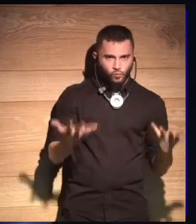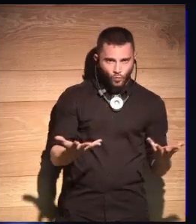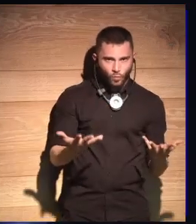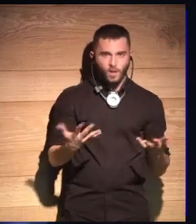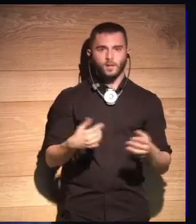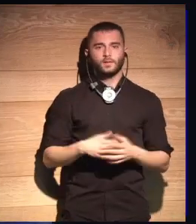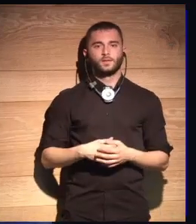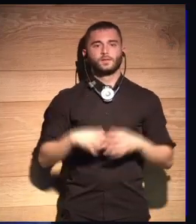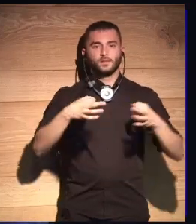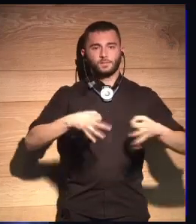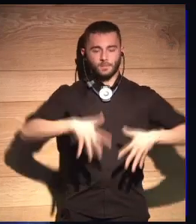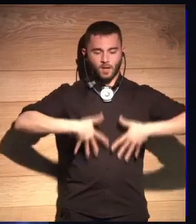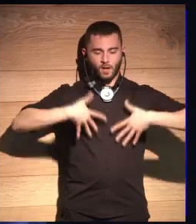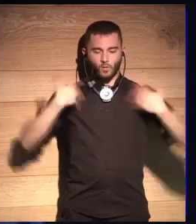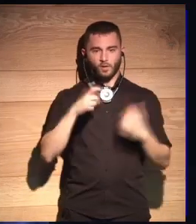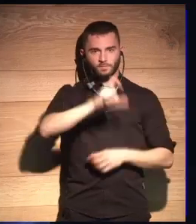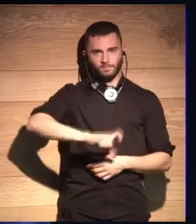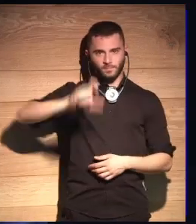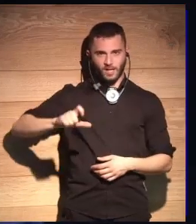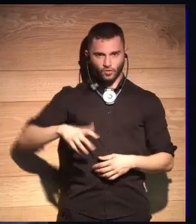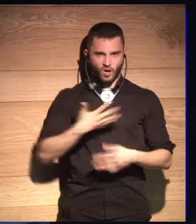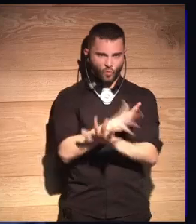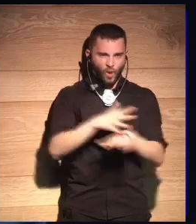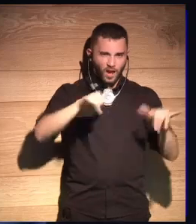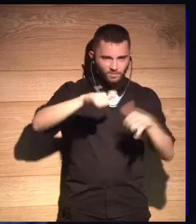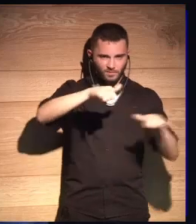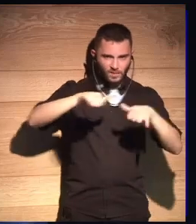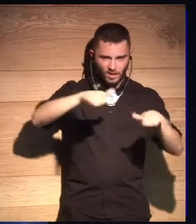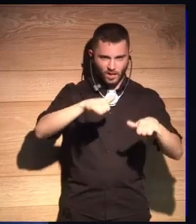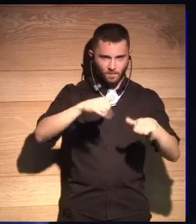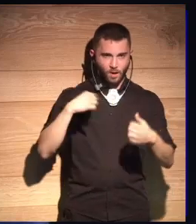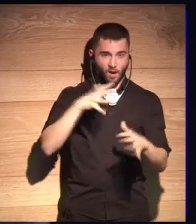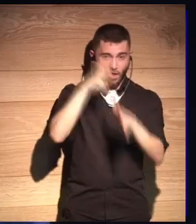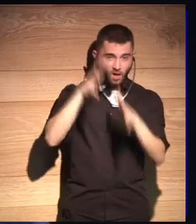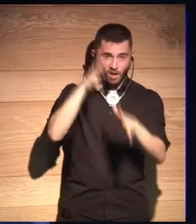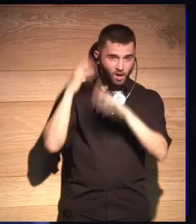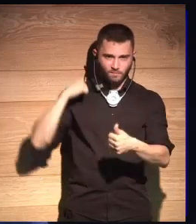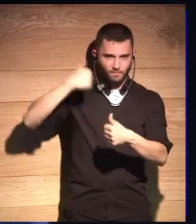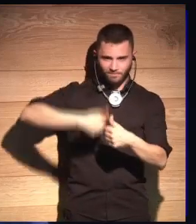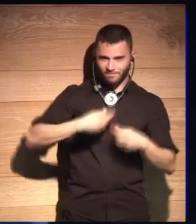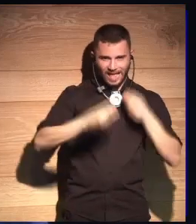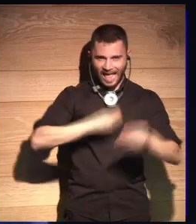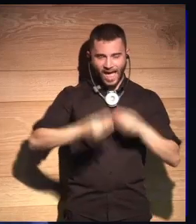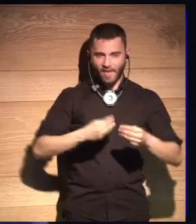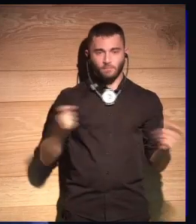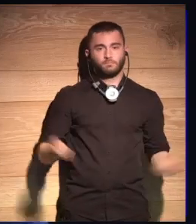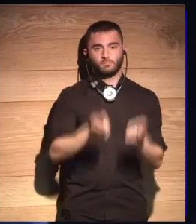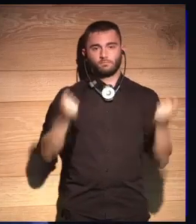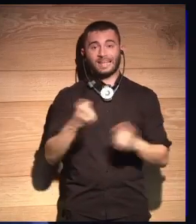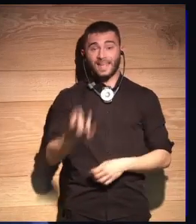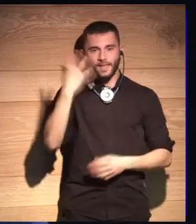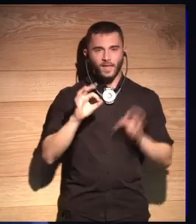for decades. This is and the idea of propaganda dates back to the